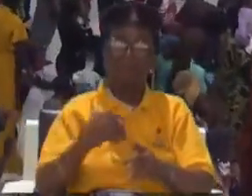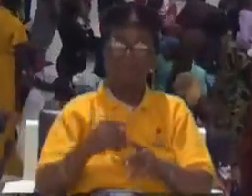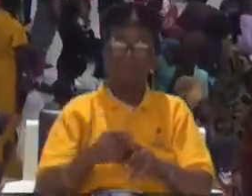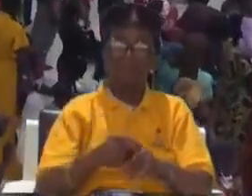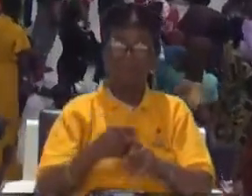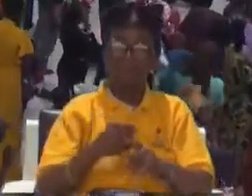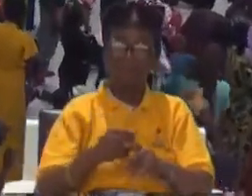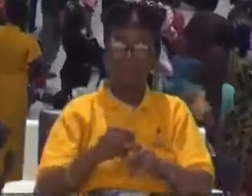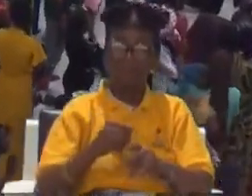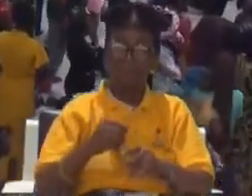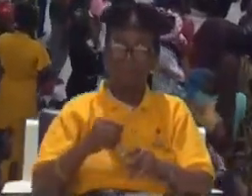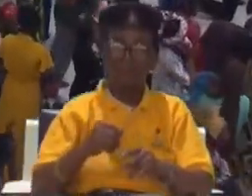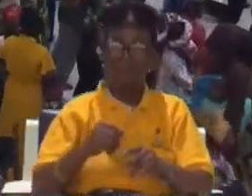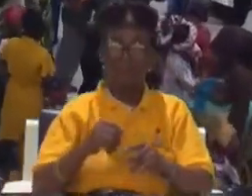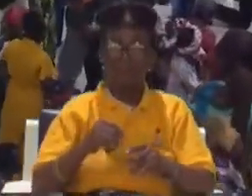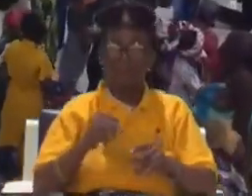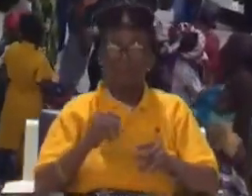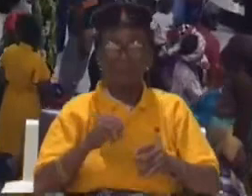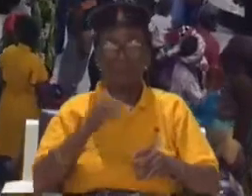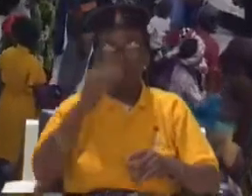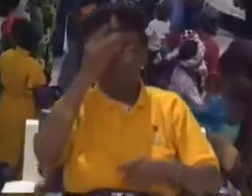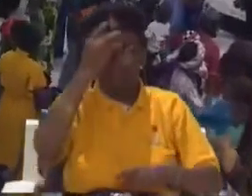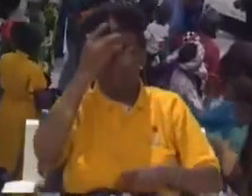keep sickness away from them.